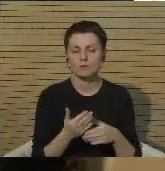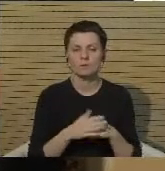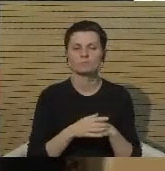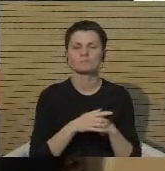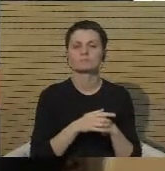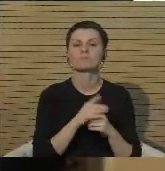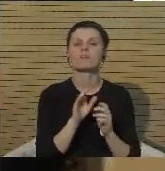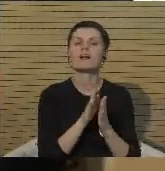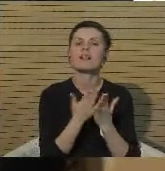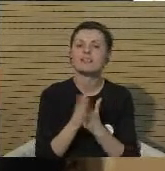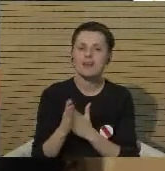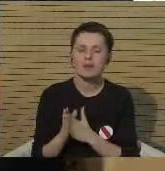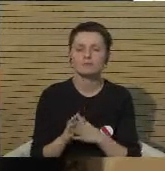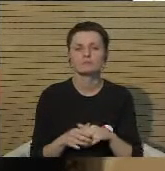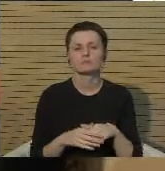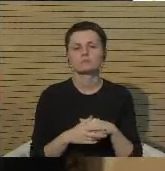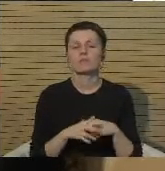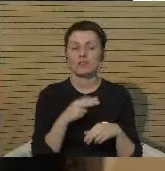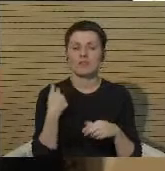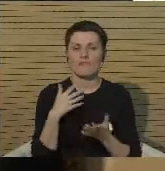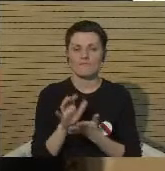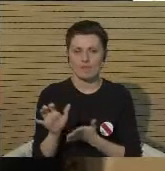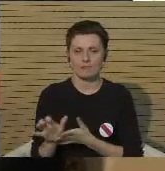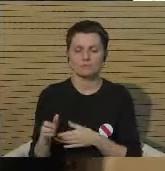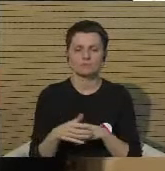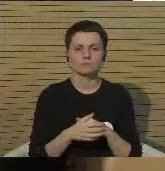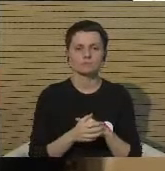and books and publications